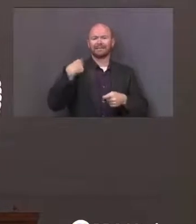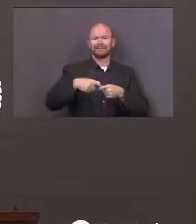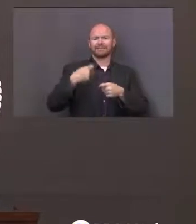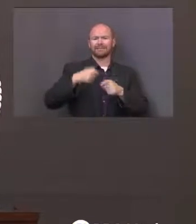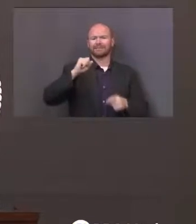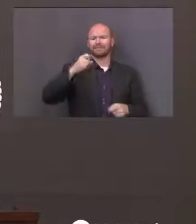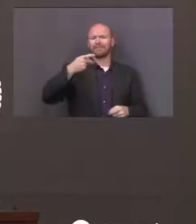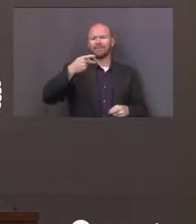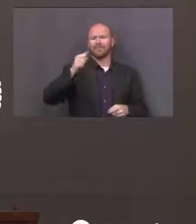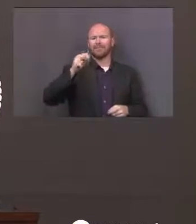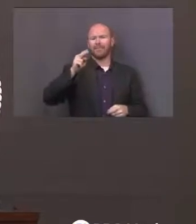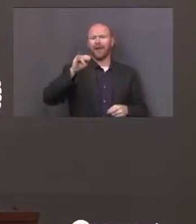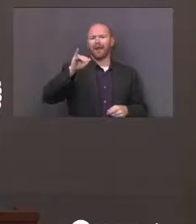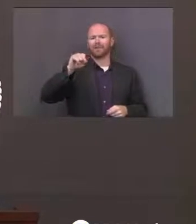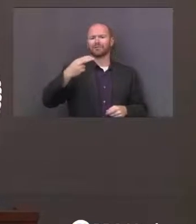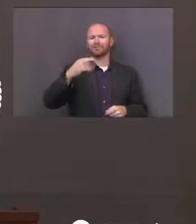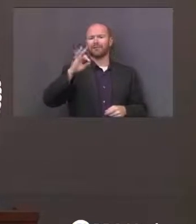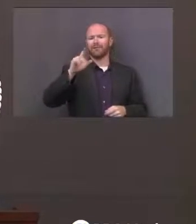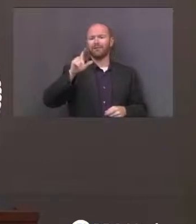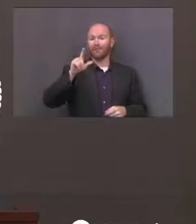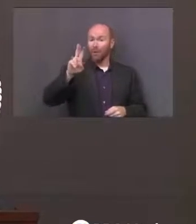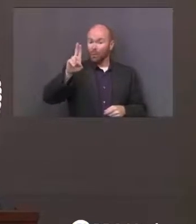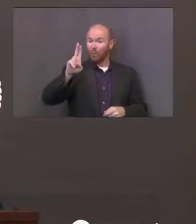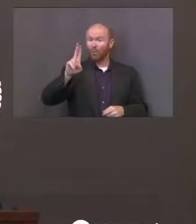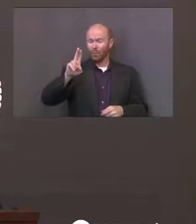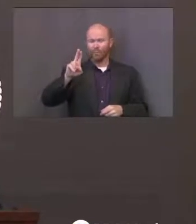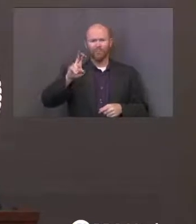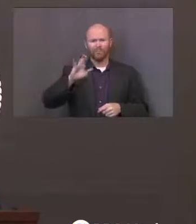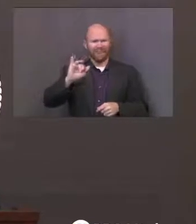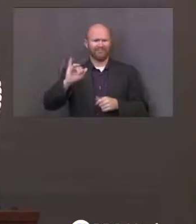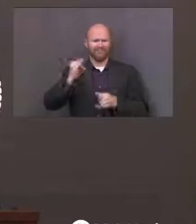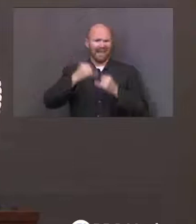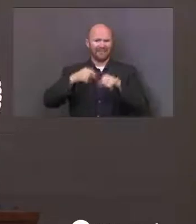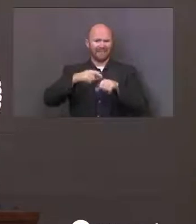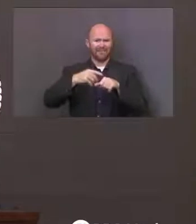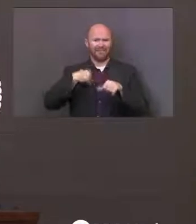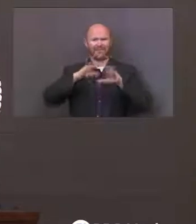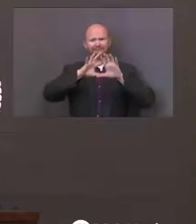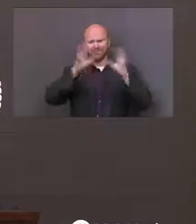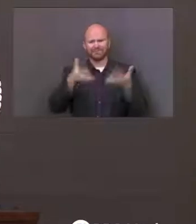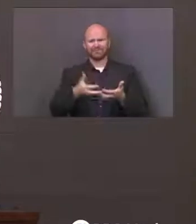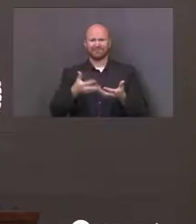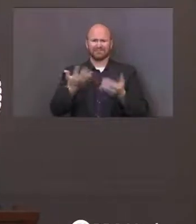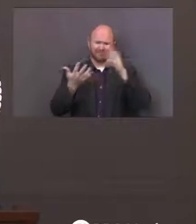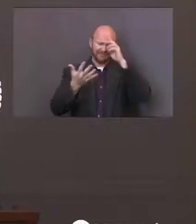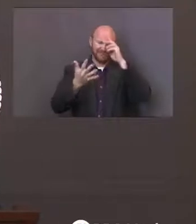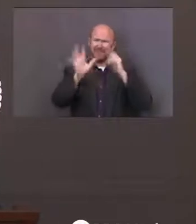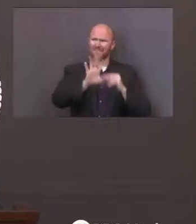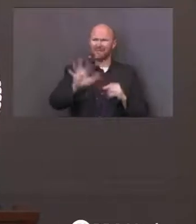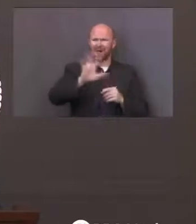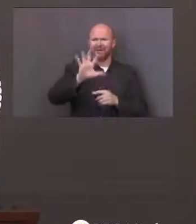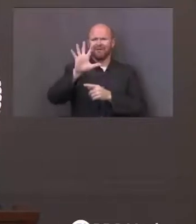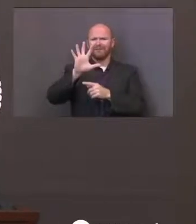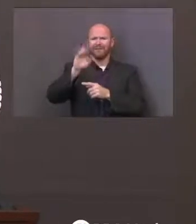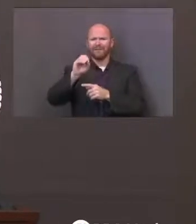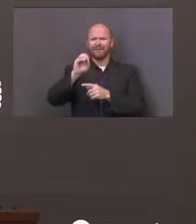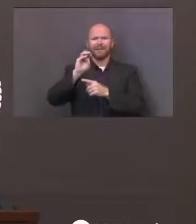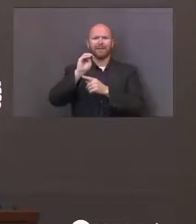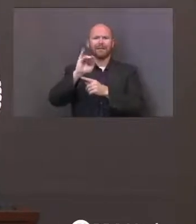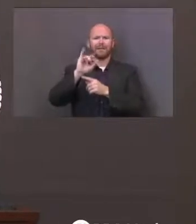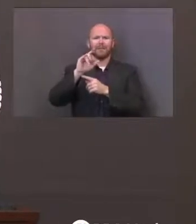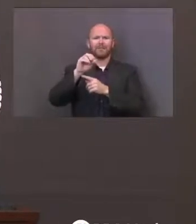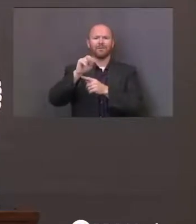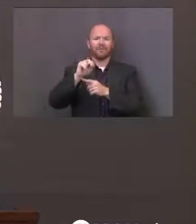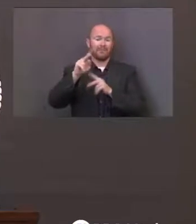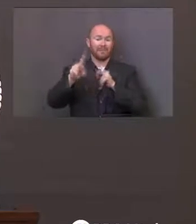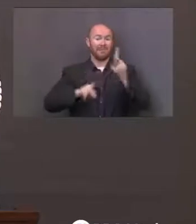that's similar. And that was a large worldwide pandemic where we had up to 50 million people that died. Healthcare was